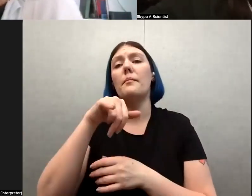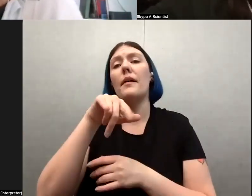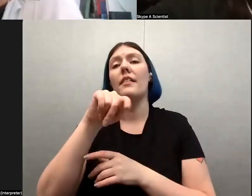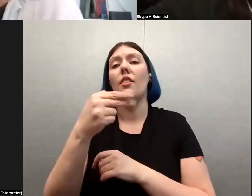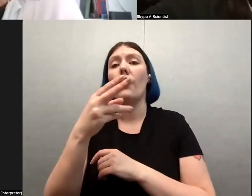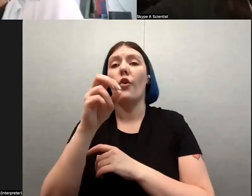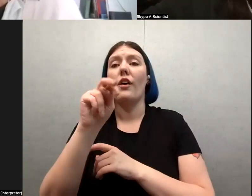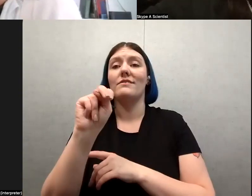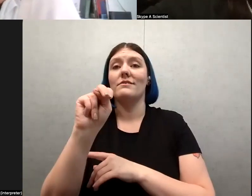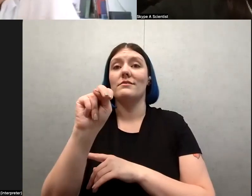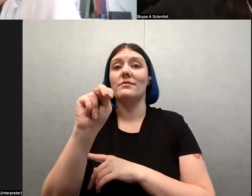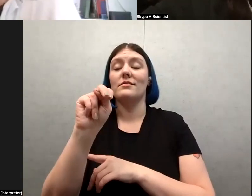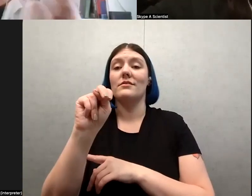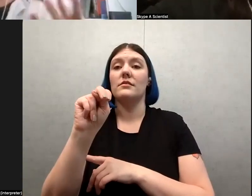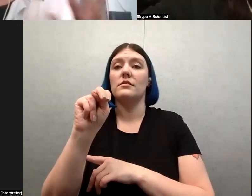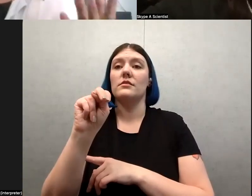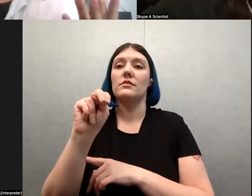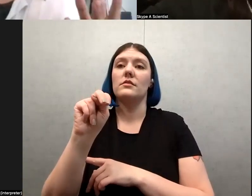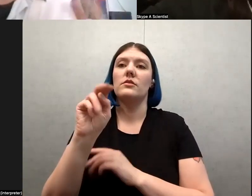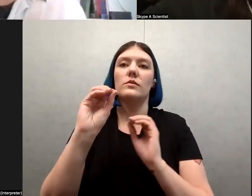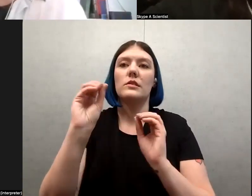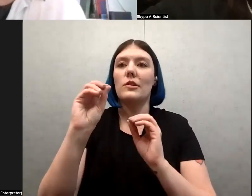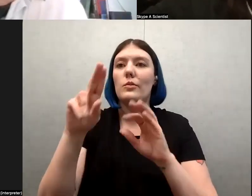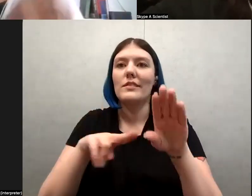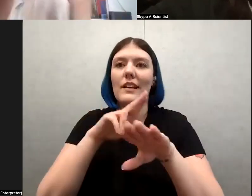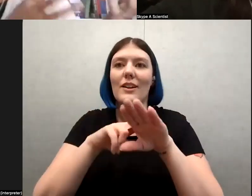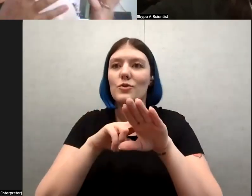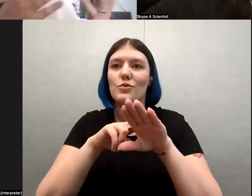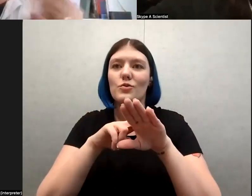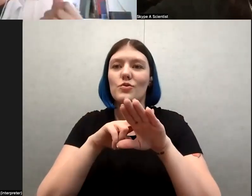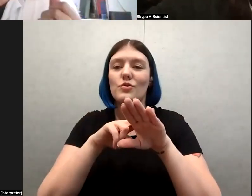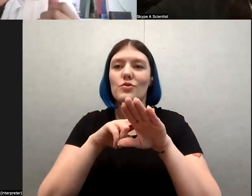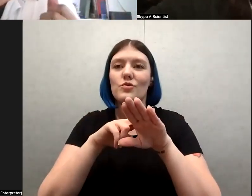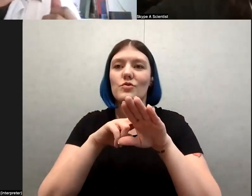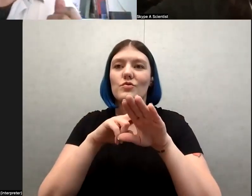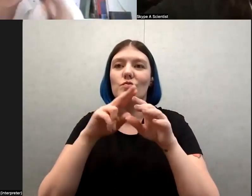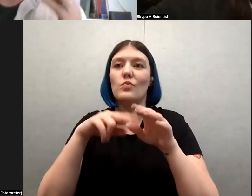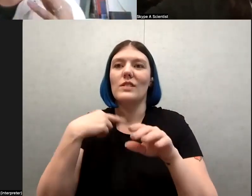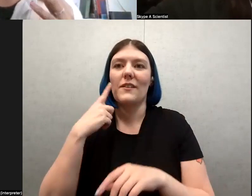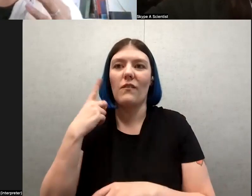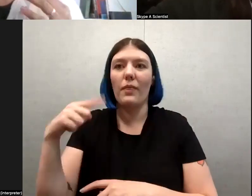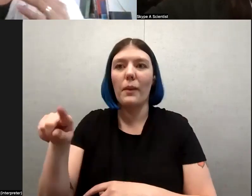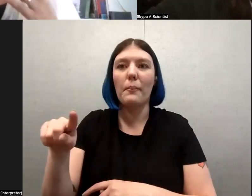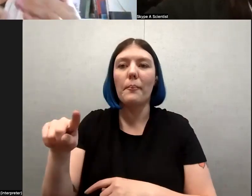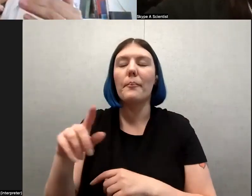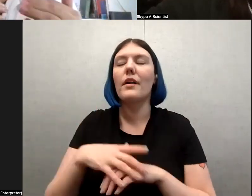And there's no natural predators. So where Burmese pythons are, there are things